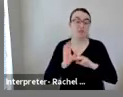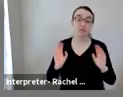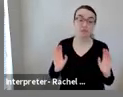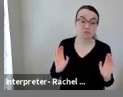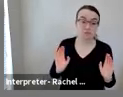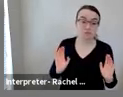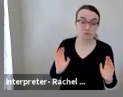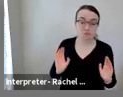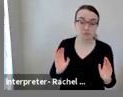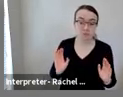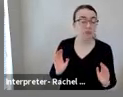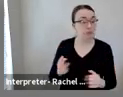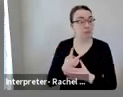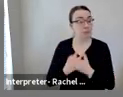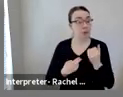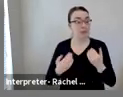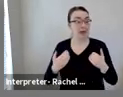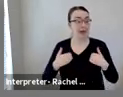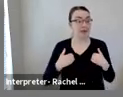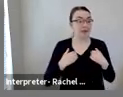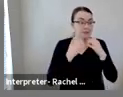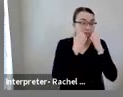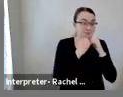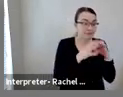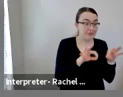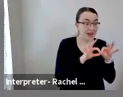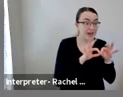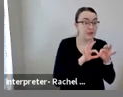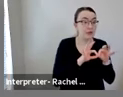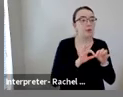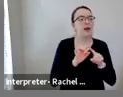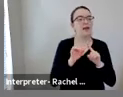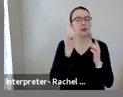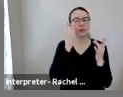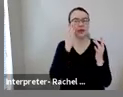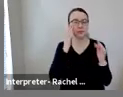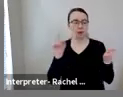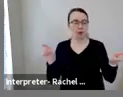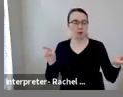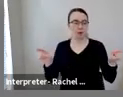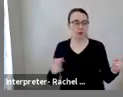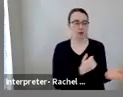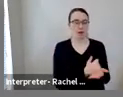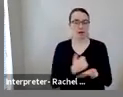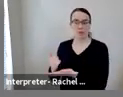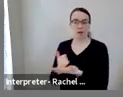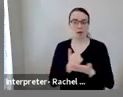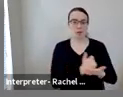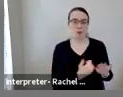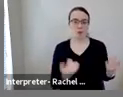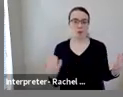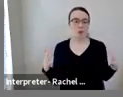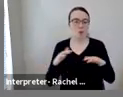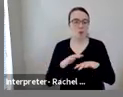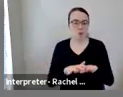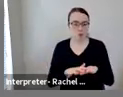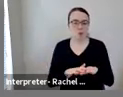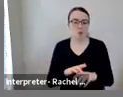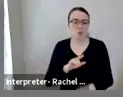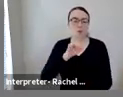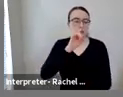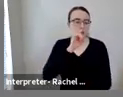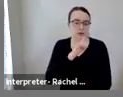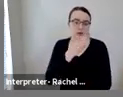both aren't valid, but if you take that perspective that the two can help each other, that's a really